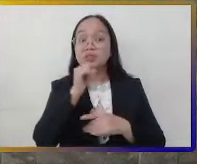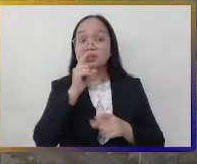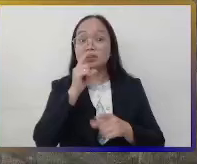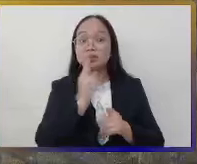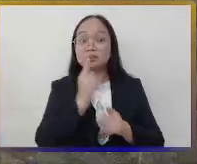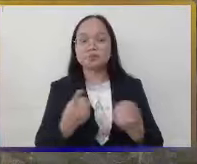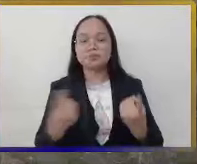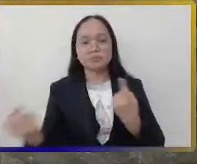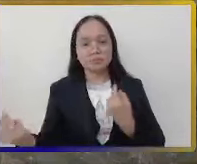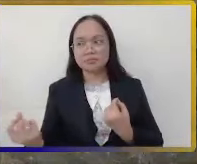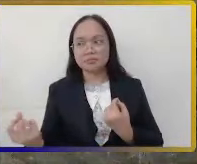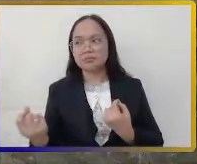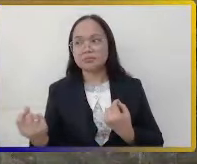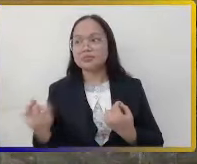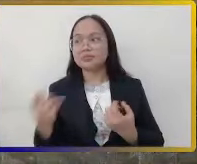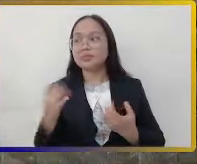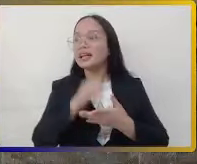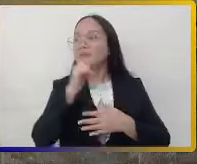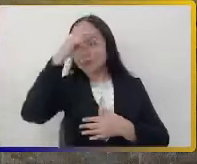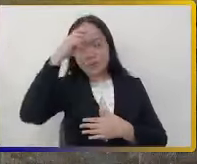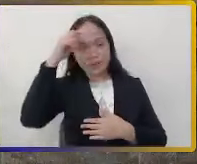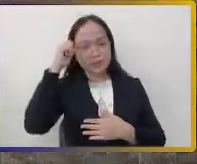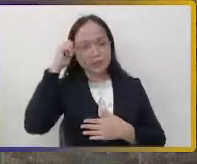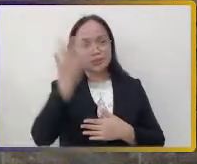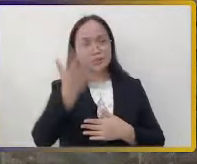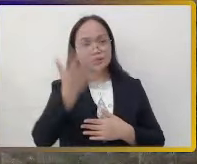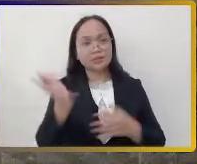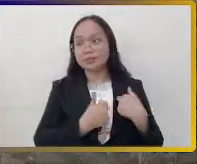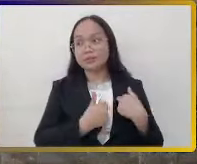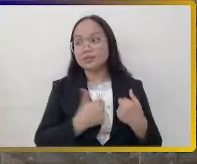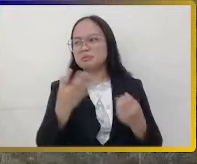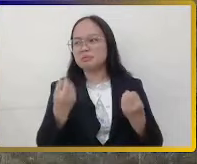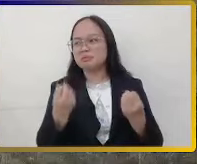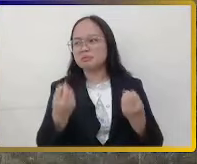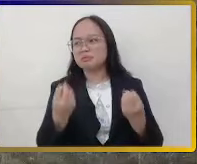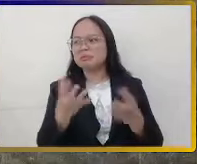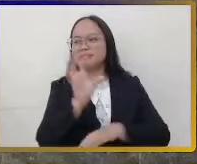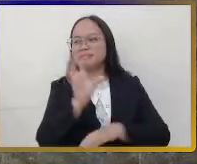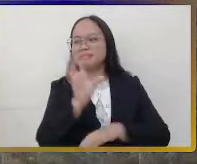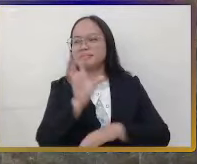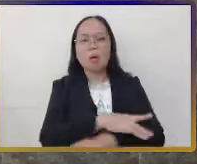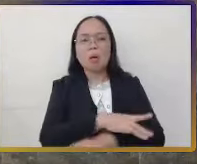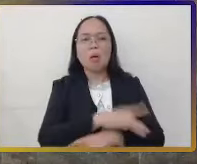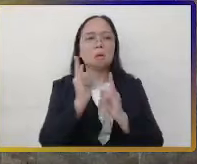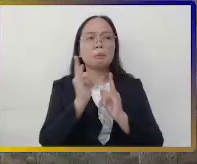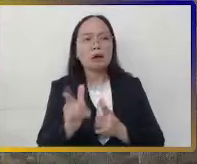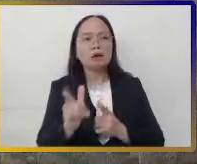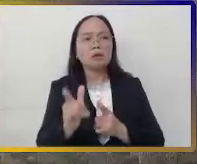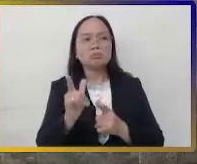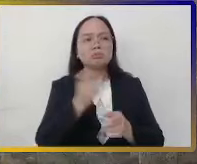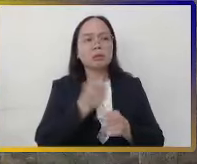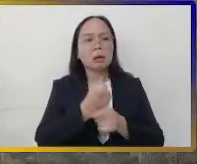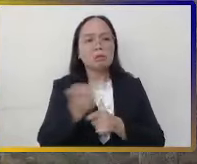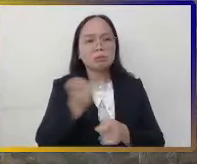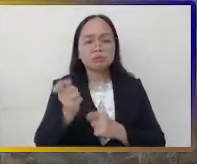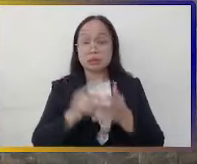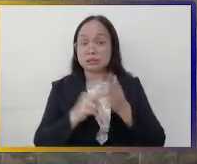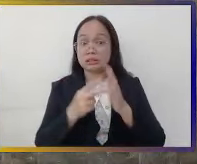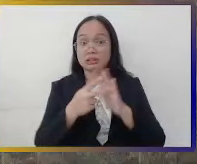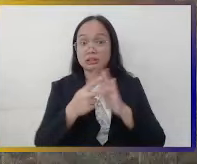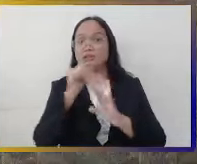You see? Not because you're receiving ridicules, mockings, it doesn't mean that you're not doing